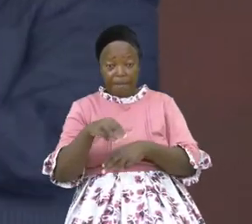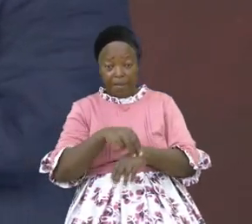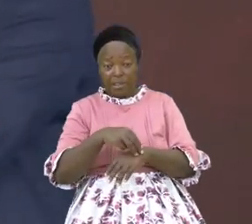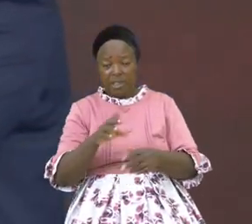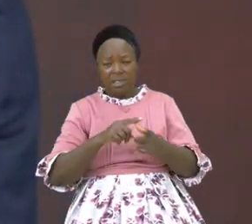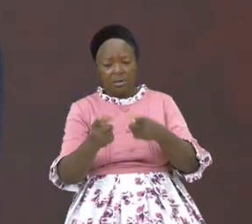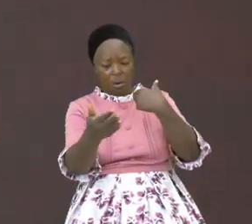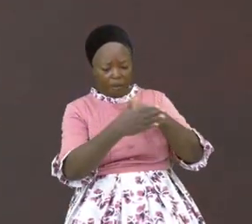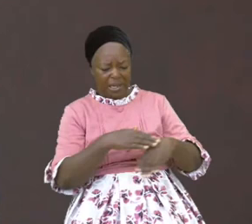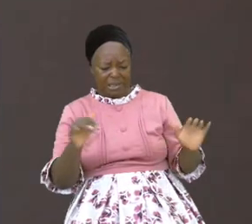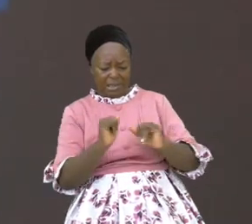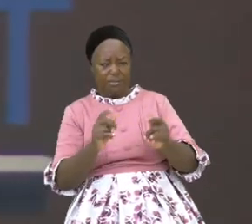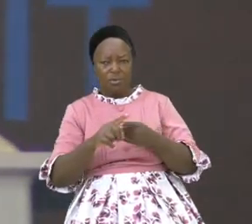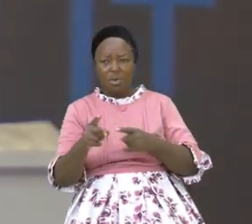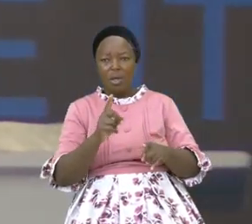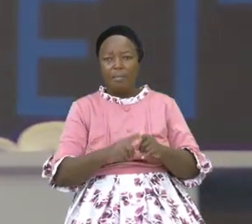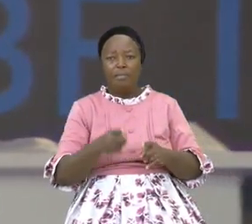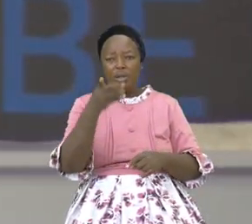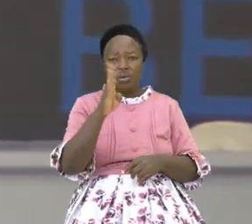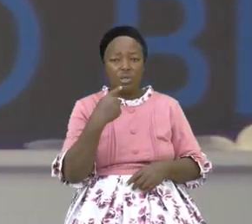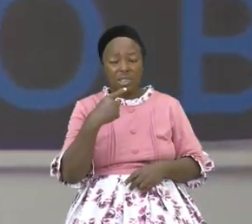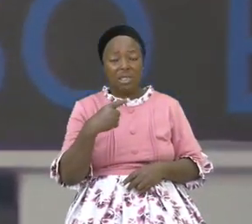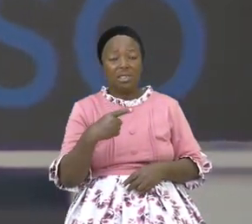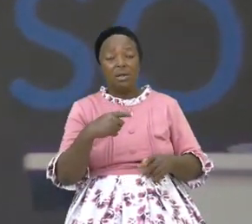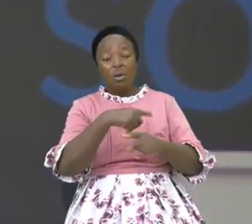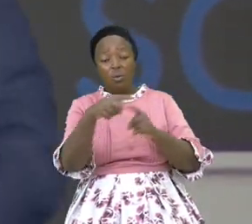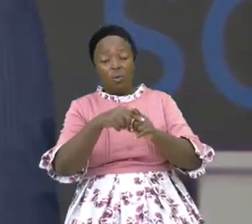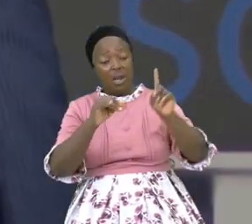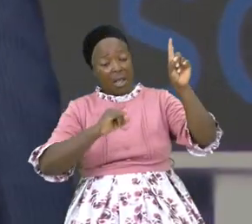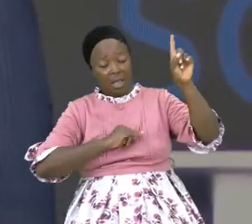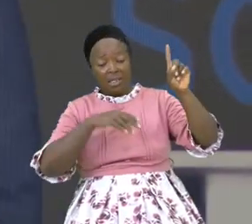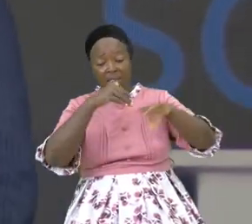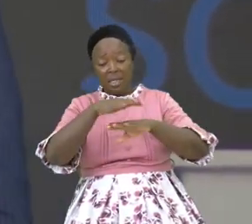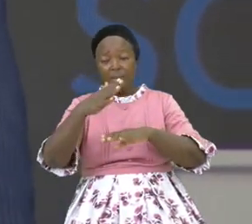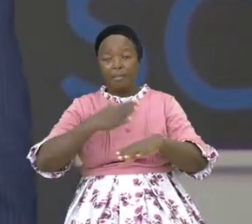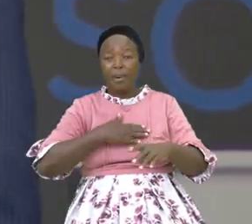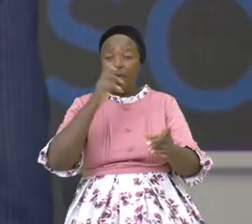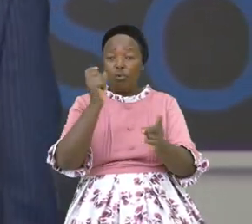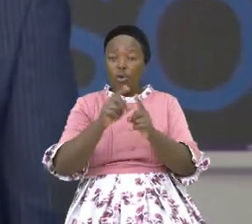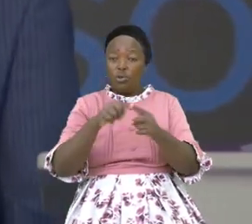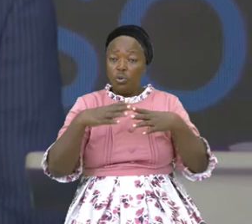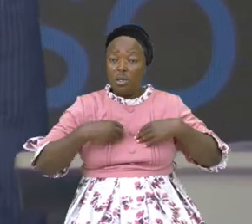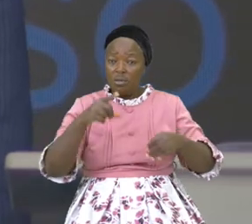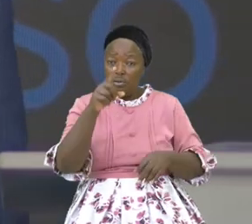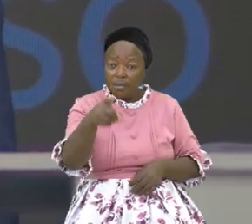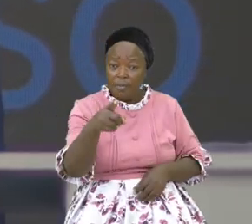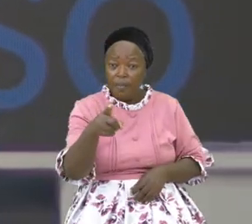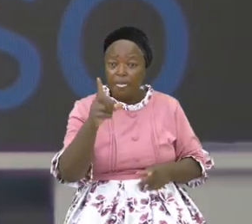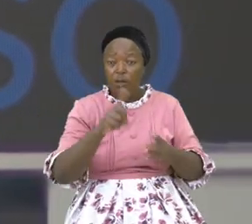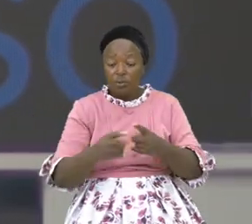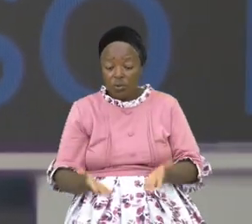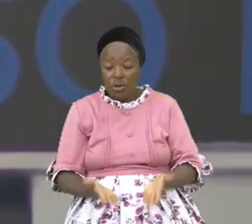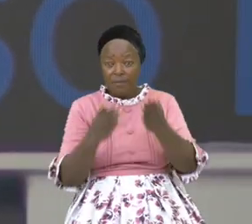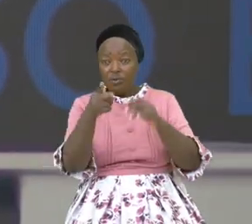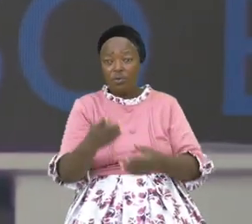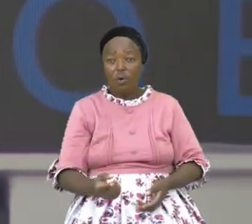back void. God says, when I send my word to heal you, to lift you